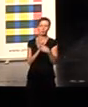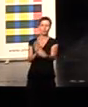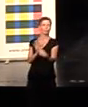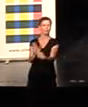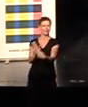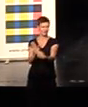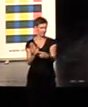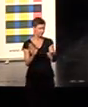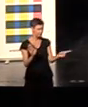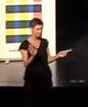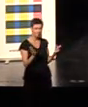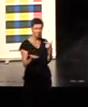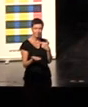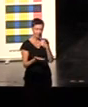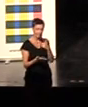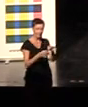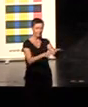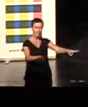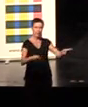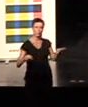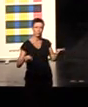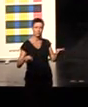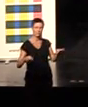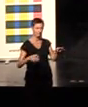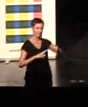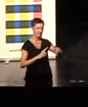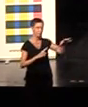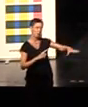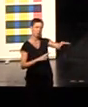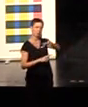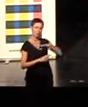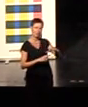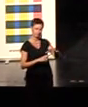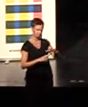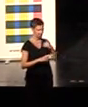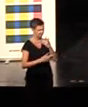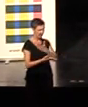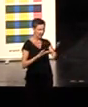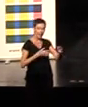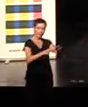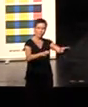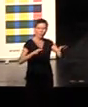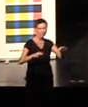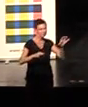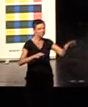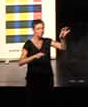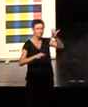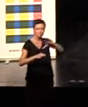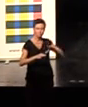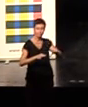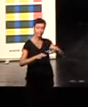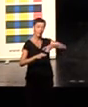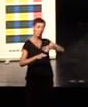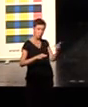is territoriaal ebound het het country hij is clear that borders een doos